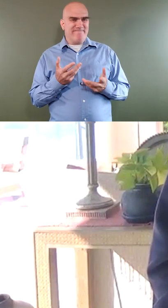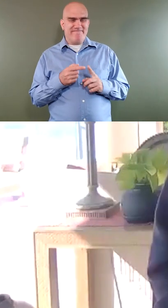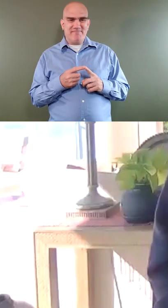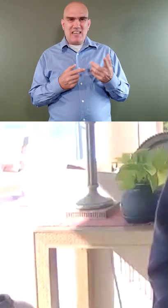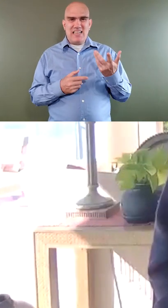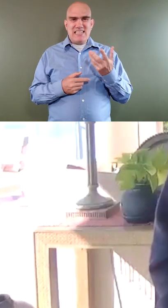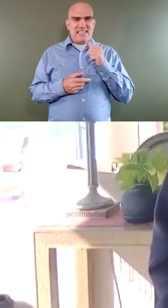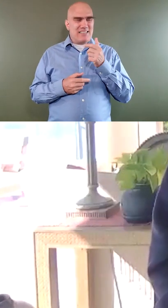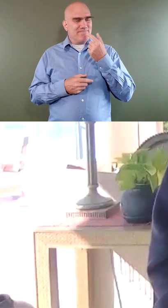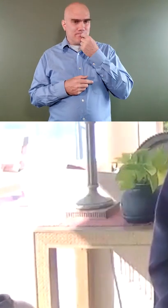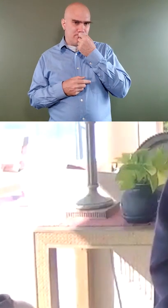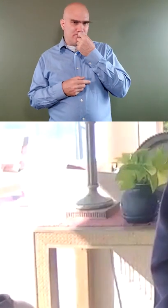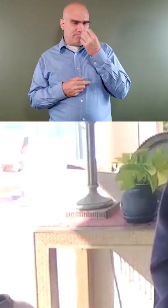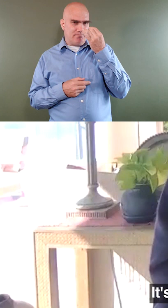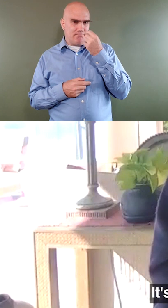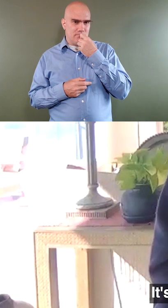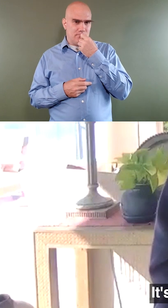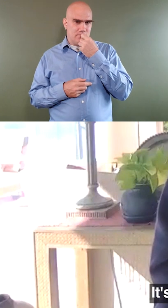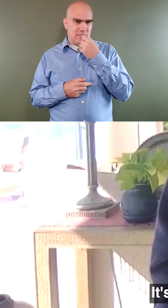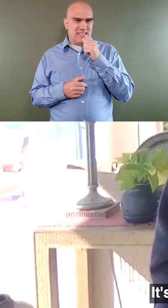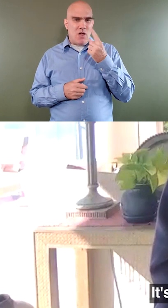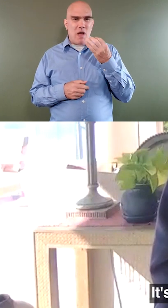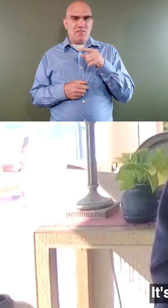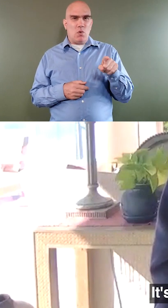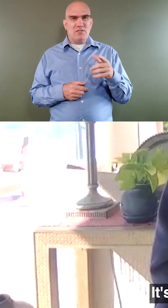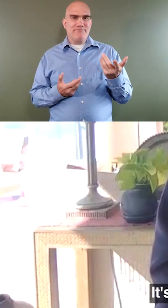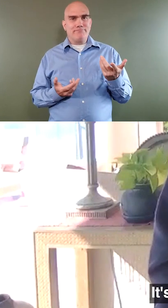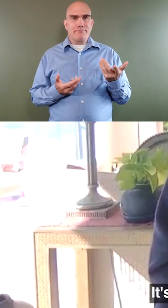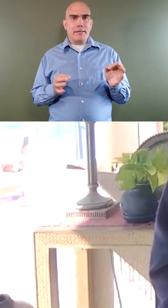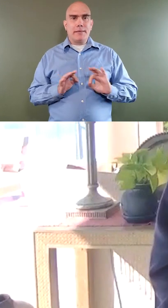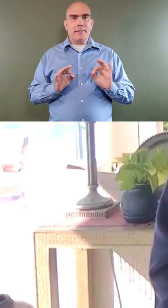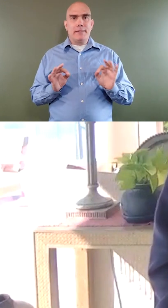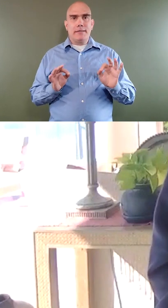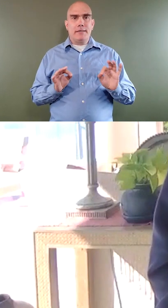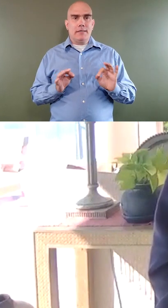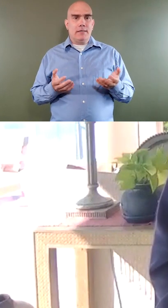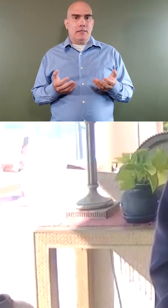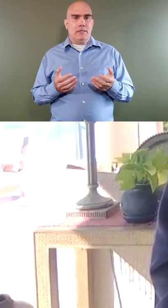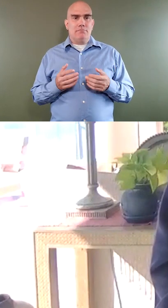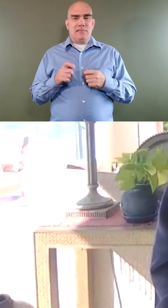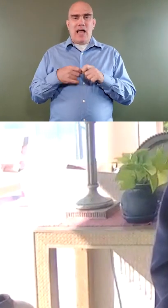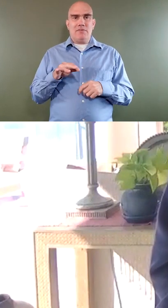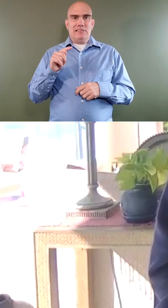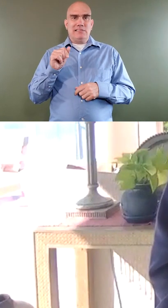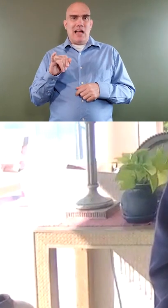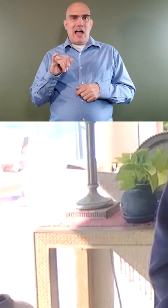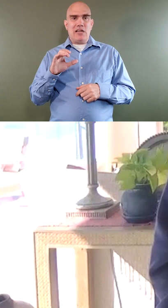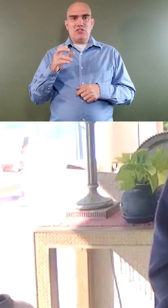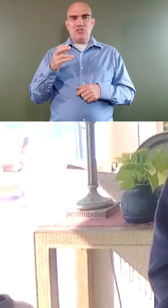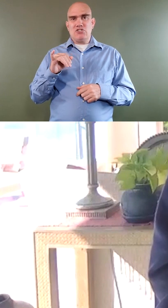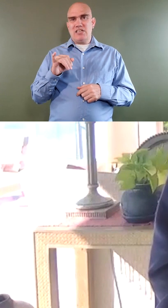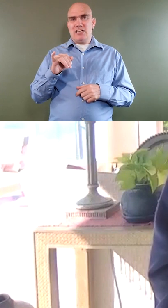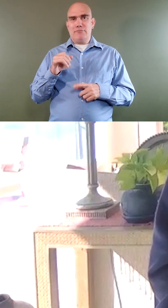I don't want to use that word. It's not, kind of one of these sissy kind of Tai Chi derivatives. This